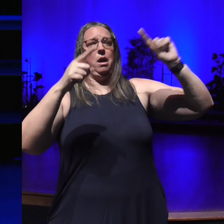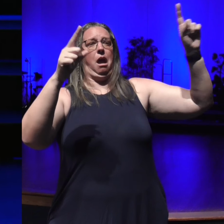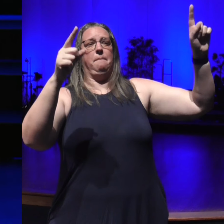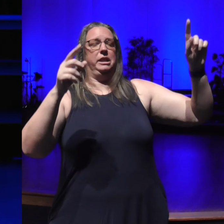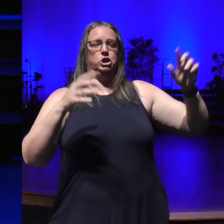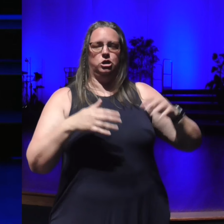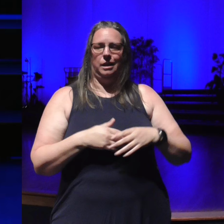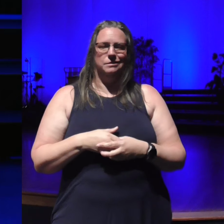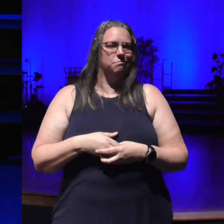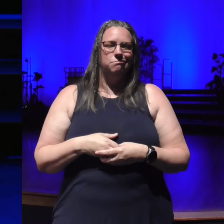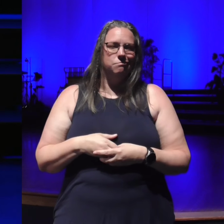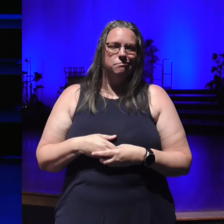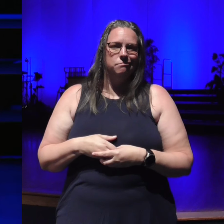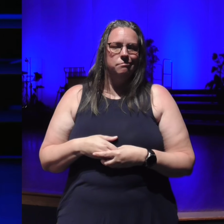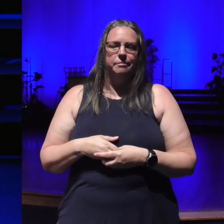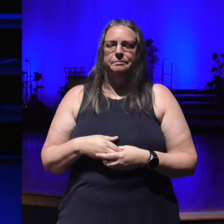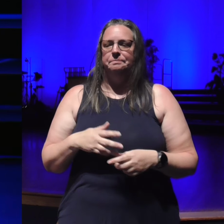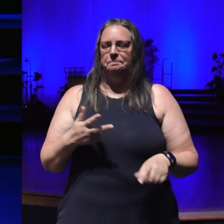Lastly,